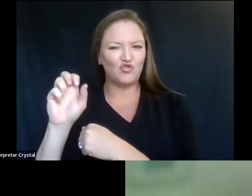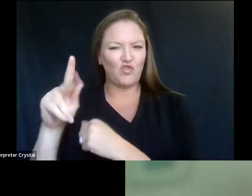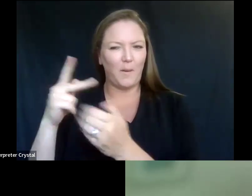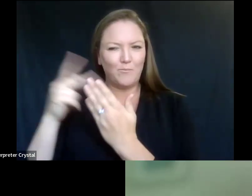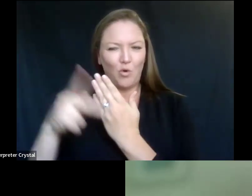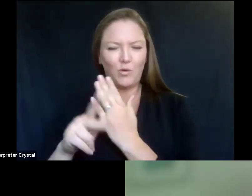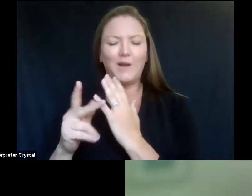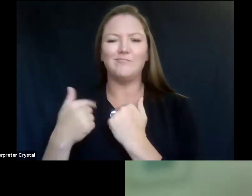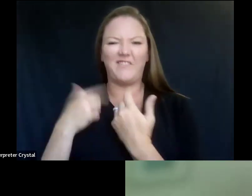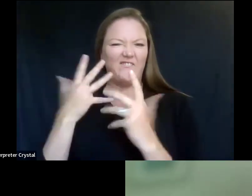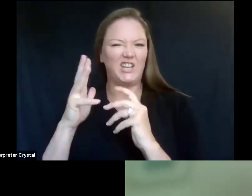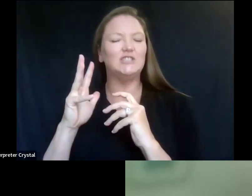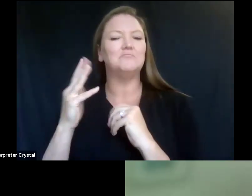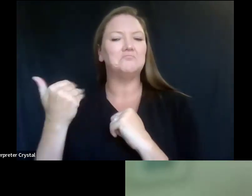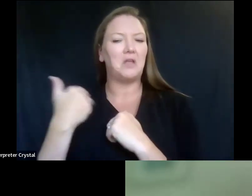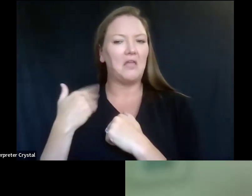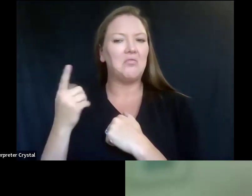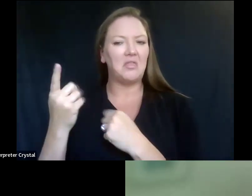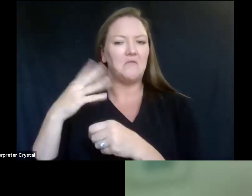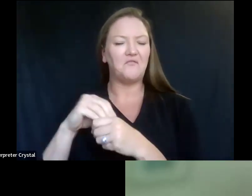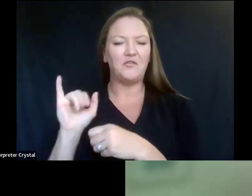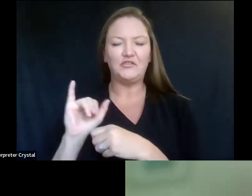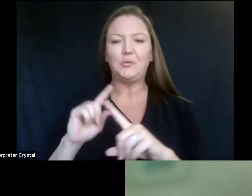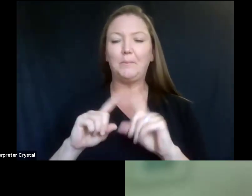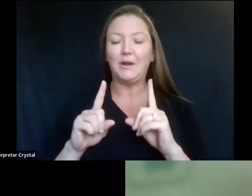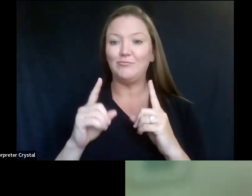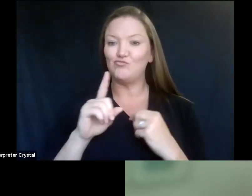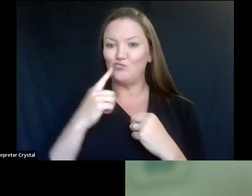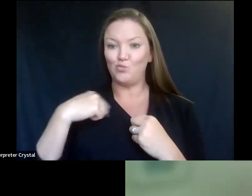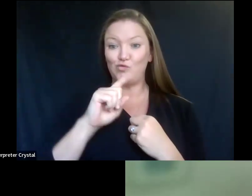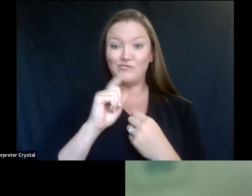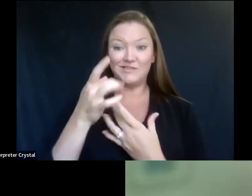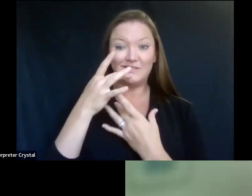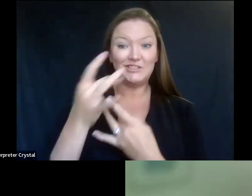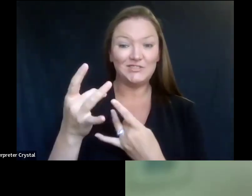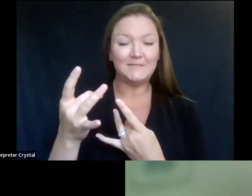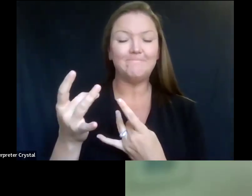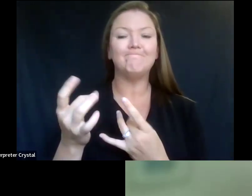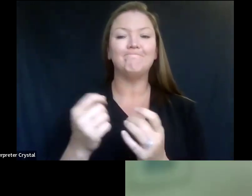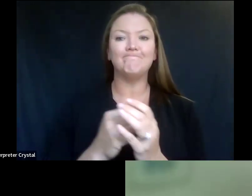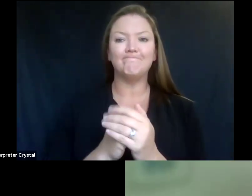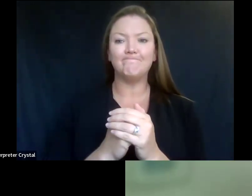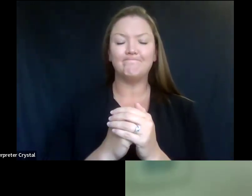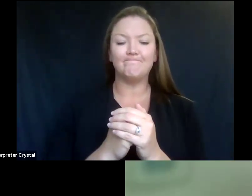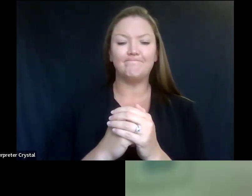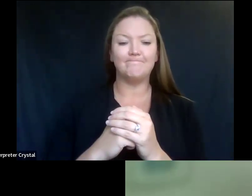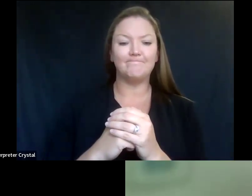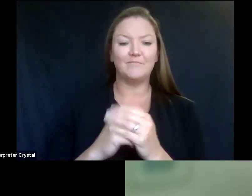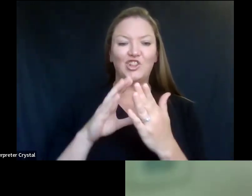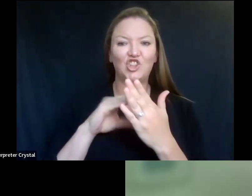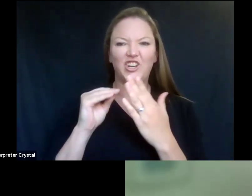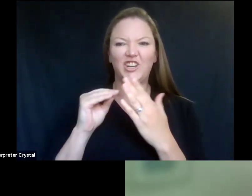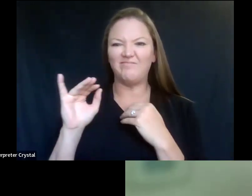also. But what we're particularly interested in is hearing about the